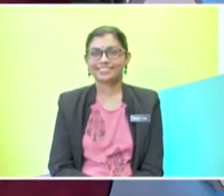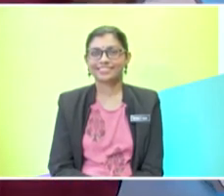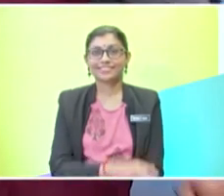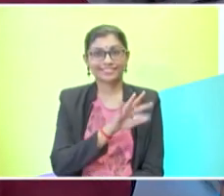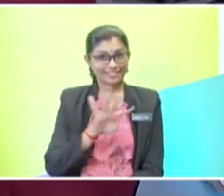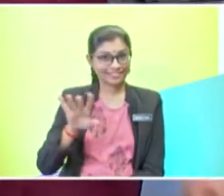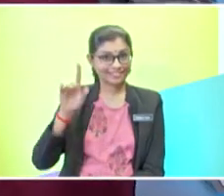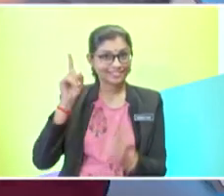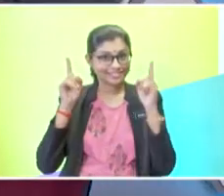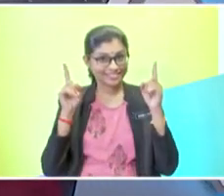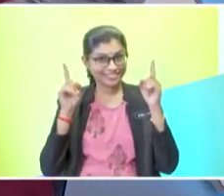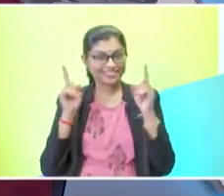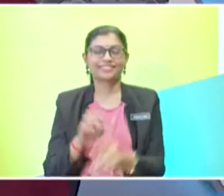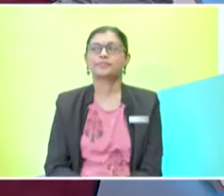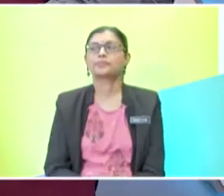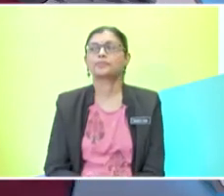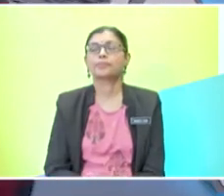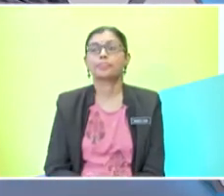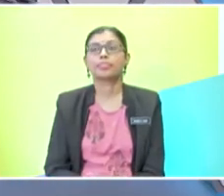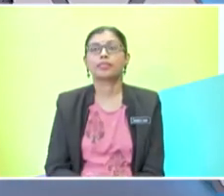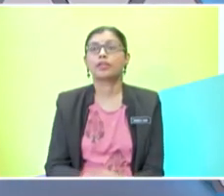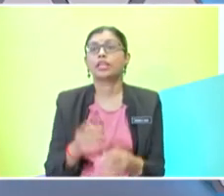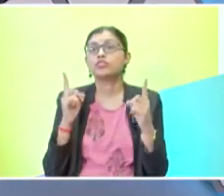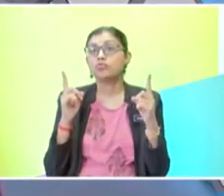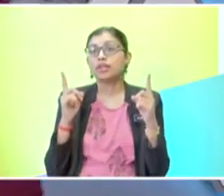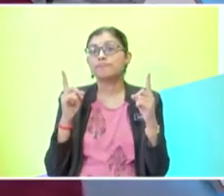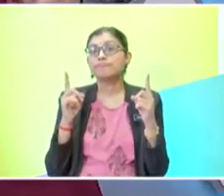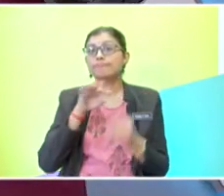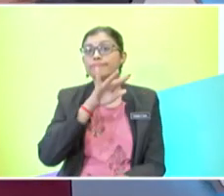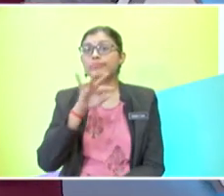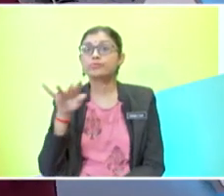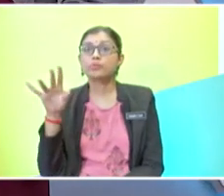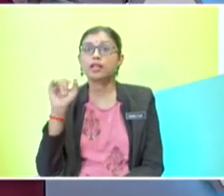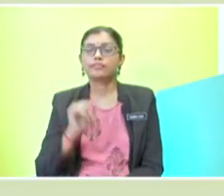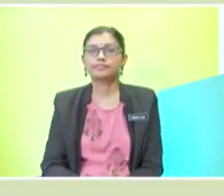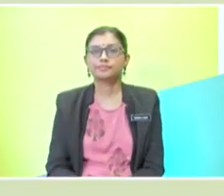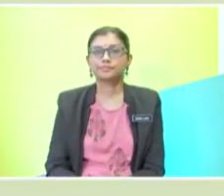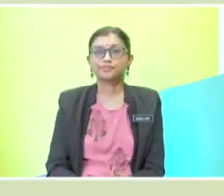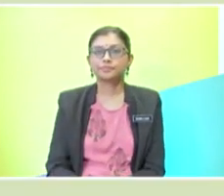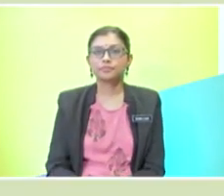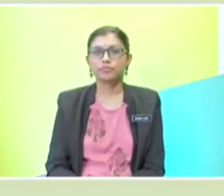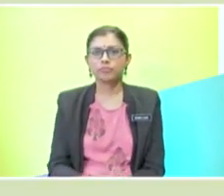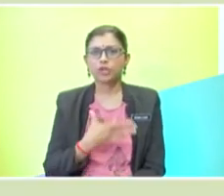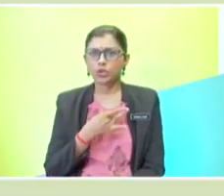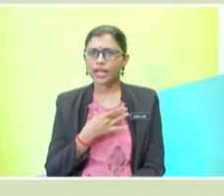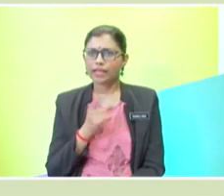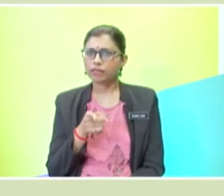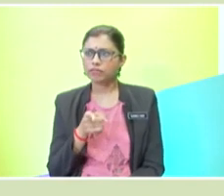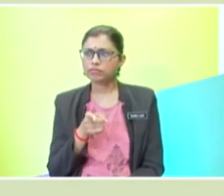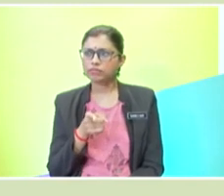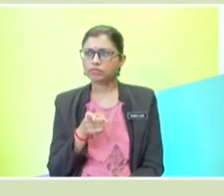P-I-N-E-A-P-P-L-E. All right. Next one, peppers. What about peppers? How do you spell peppers? Do you like to have peppers on your